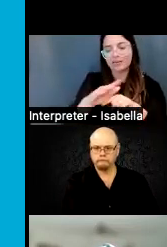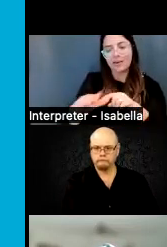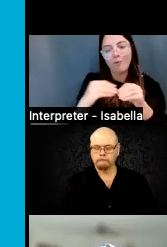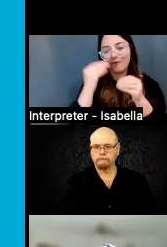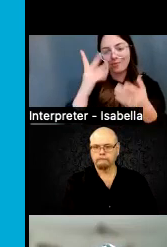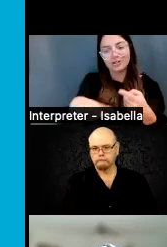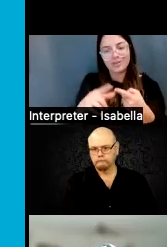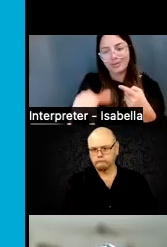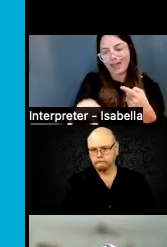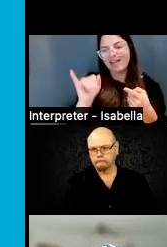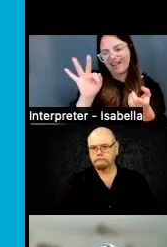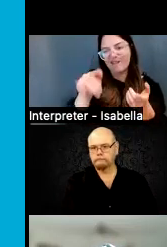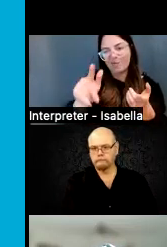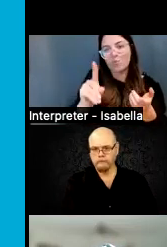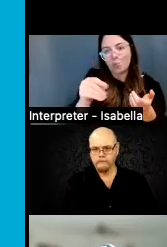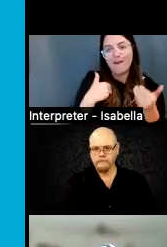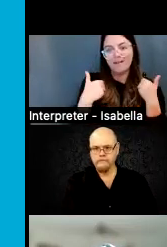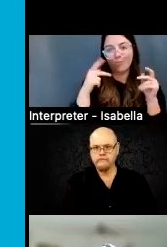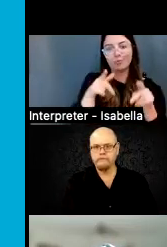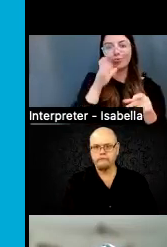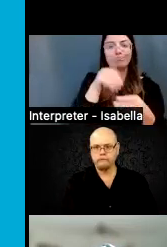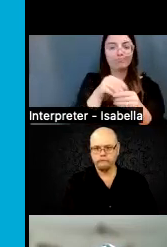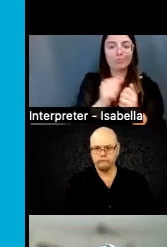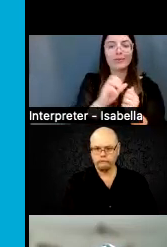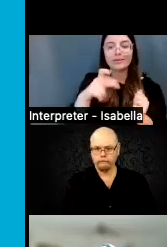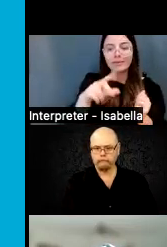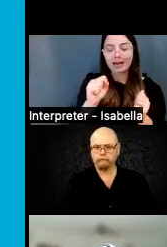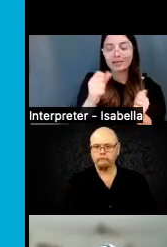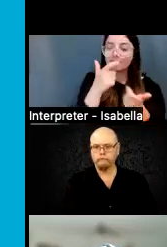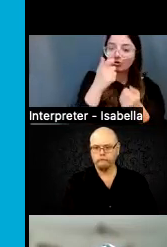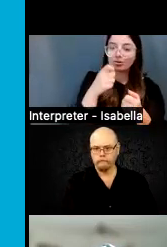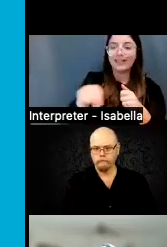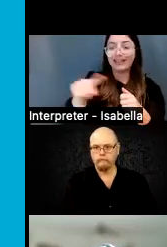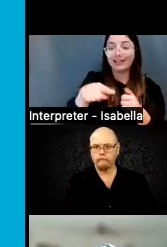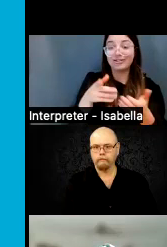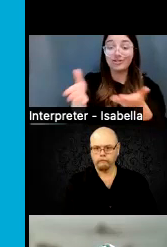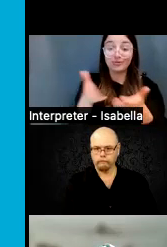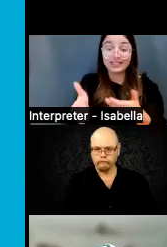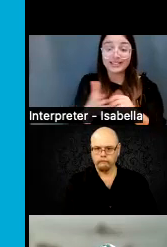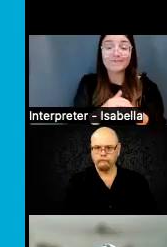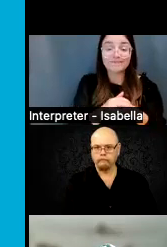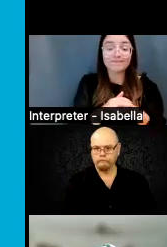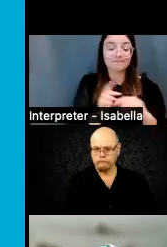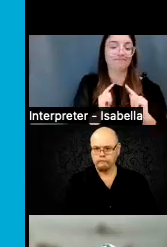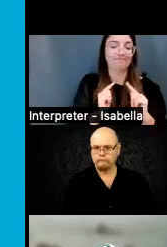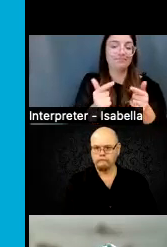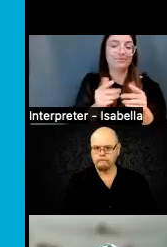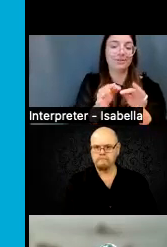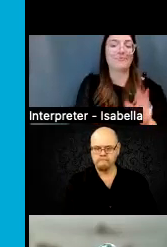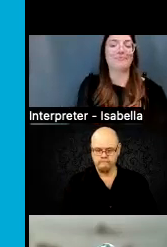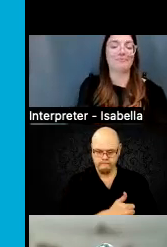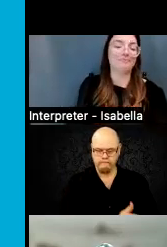if you've got a young person who is in CPS and is interested in these services, and get you connected with the office through